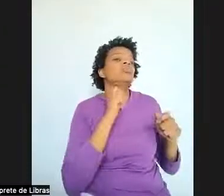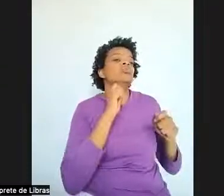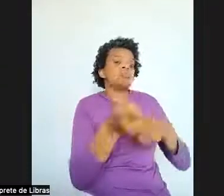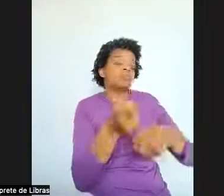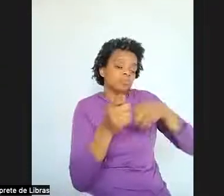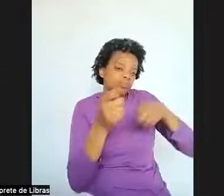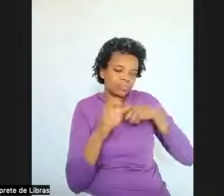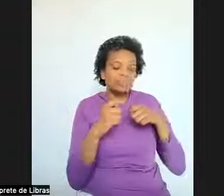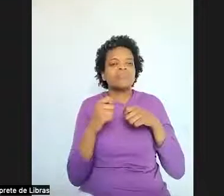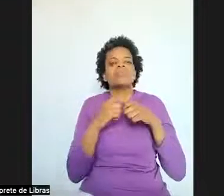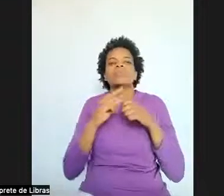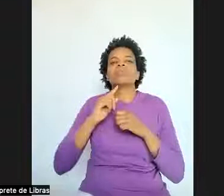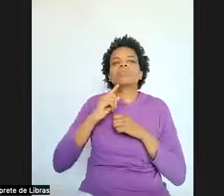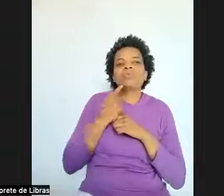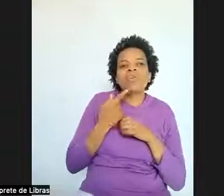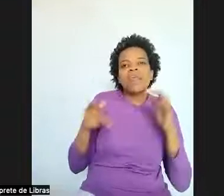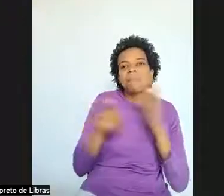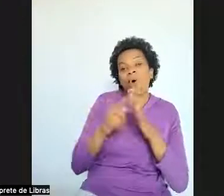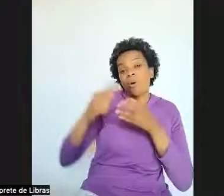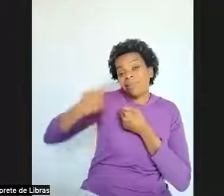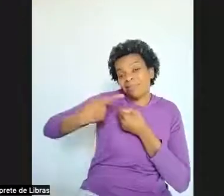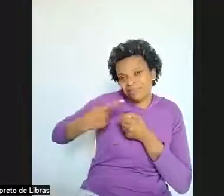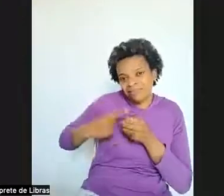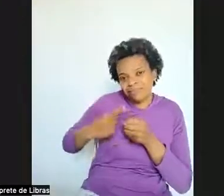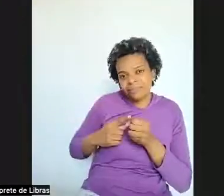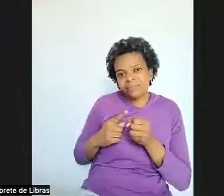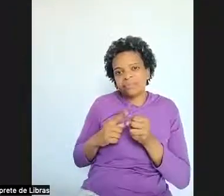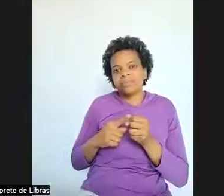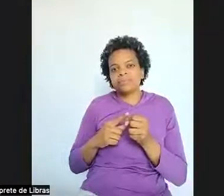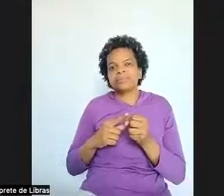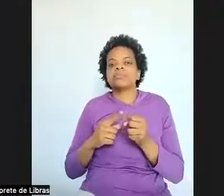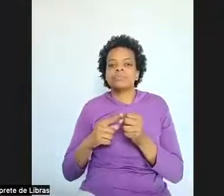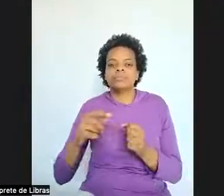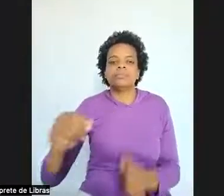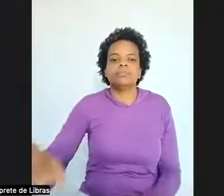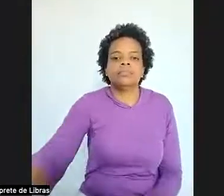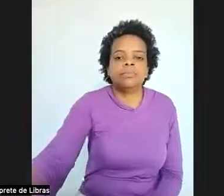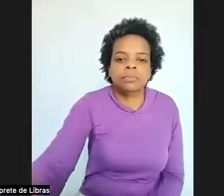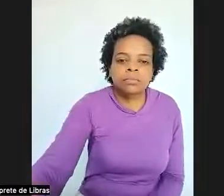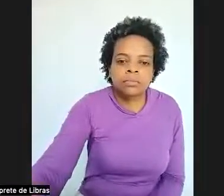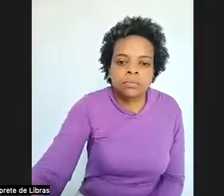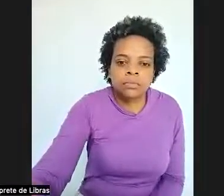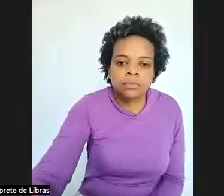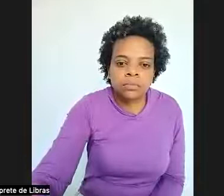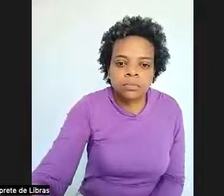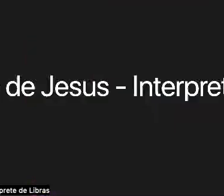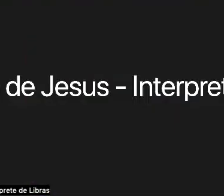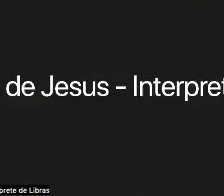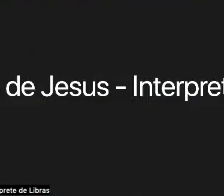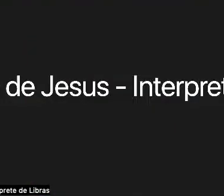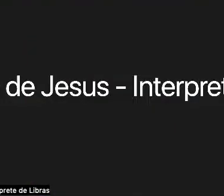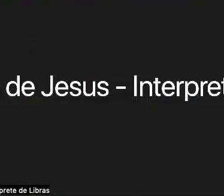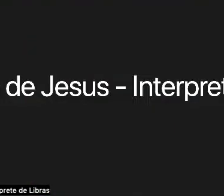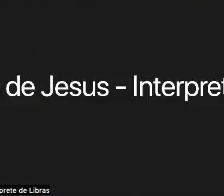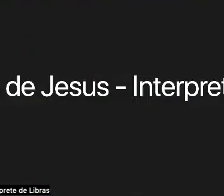they get more polluted because of tourism, but in other cases, it's because of fishing. So we gather information on